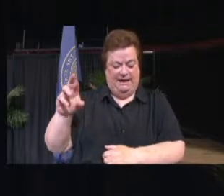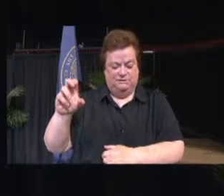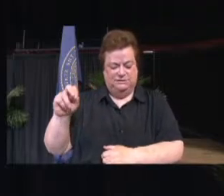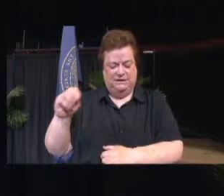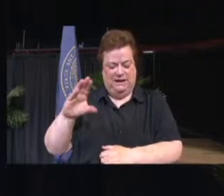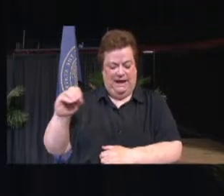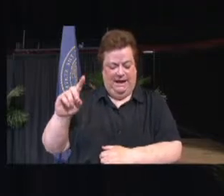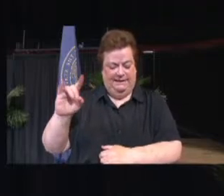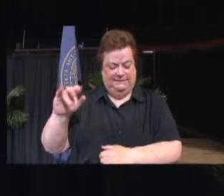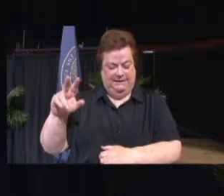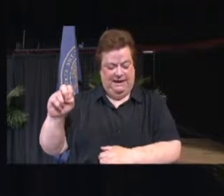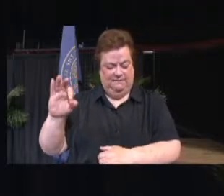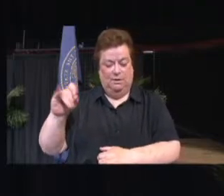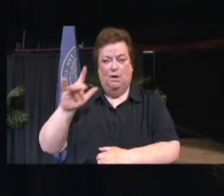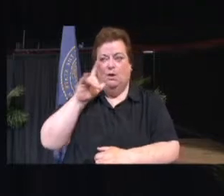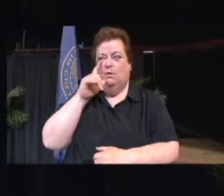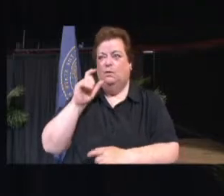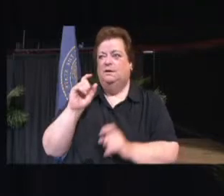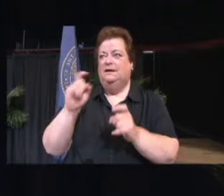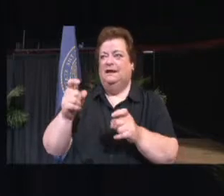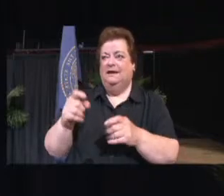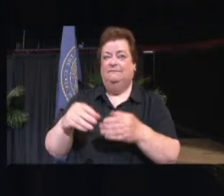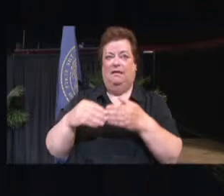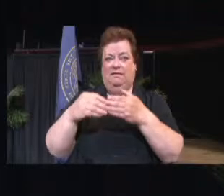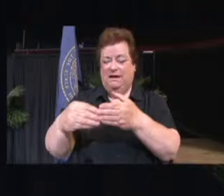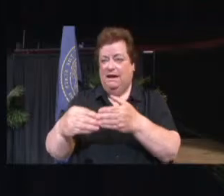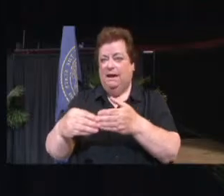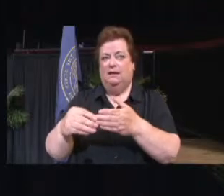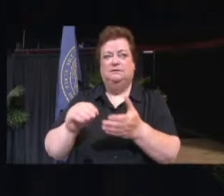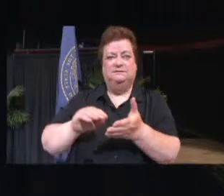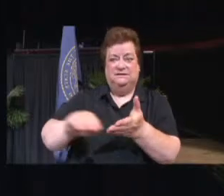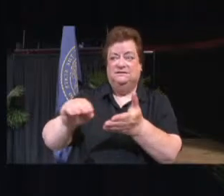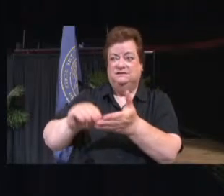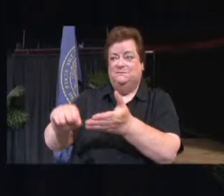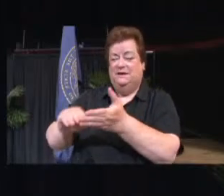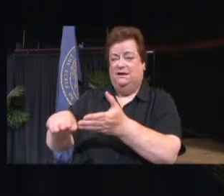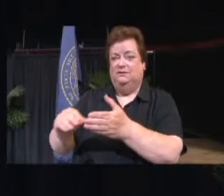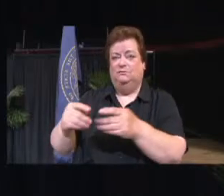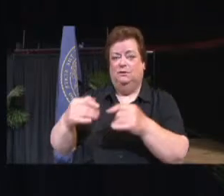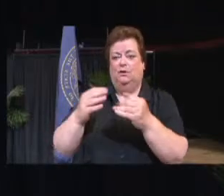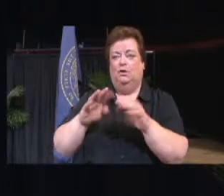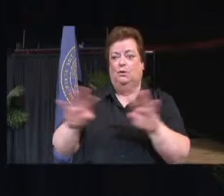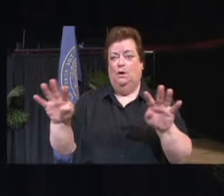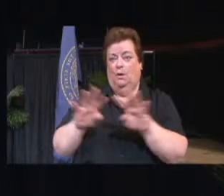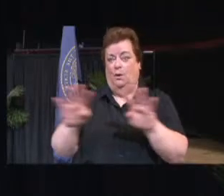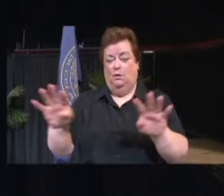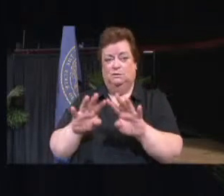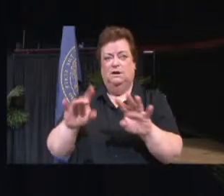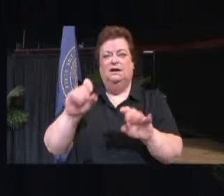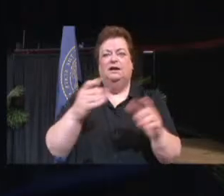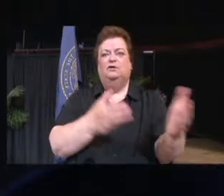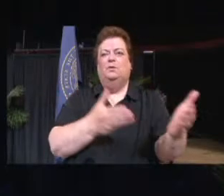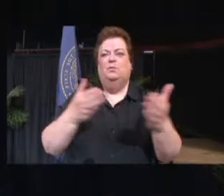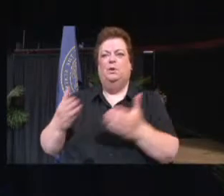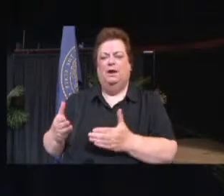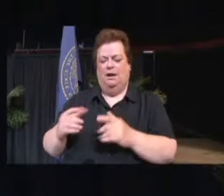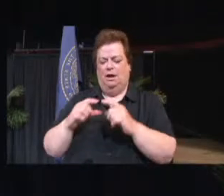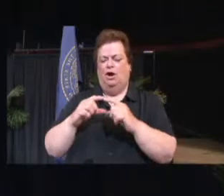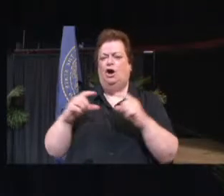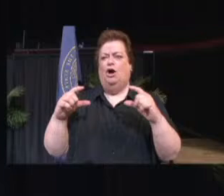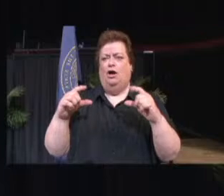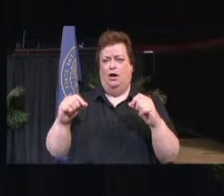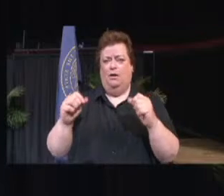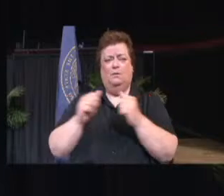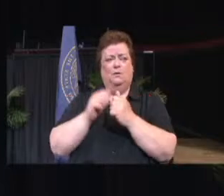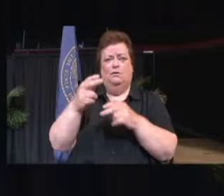to give you directions on your rows when you get up. You need to bring with you the small card with your name